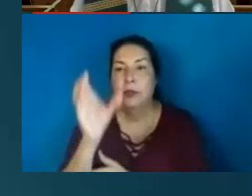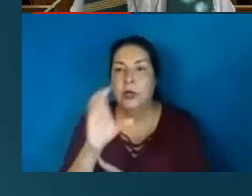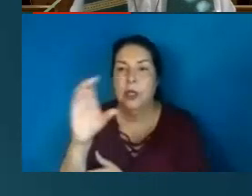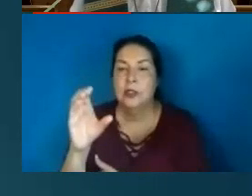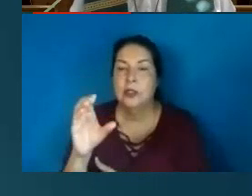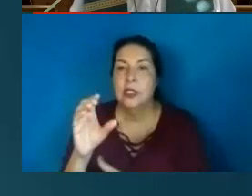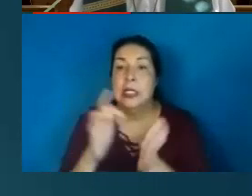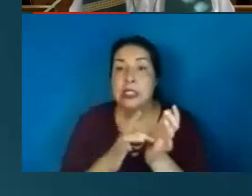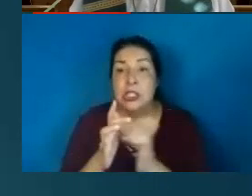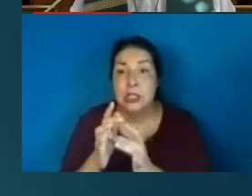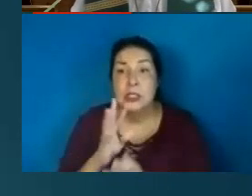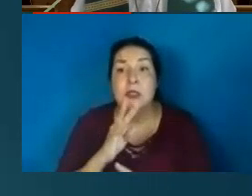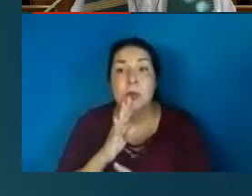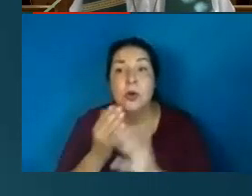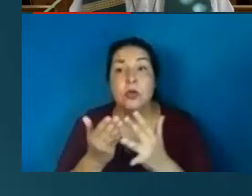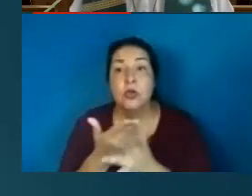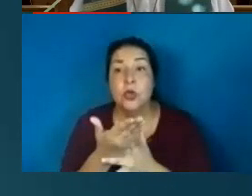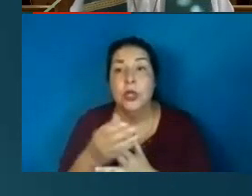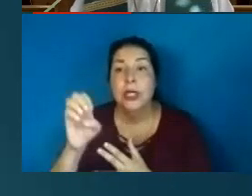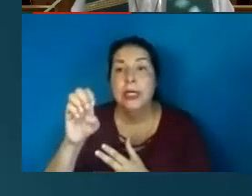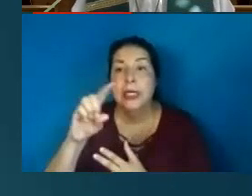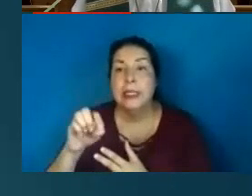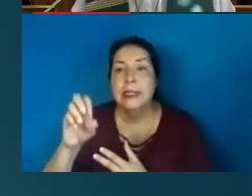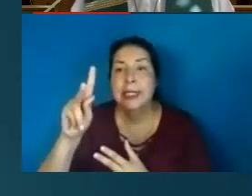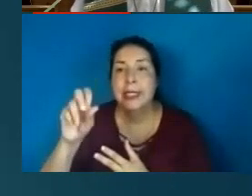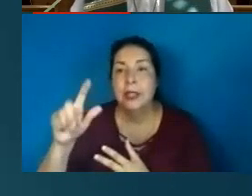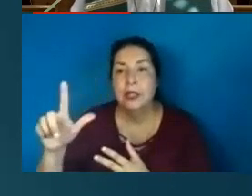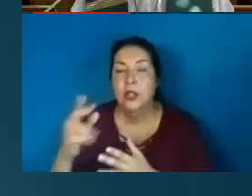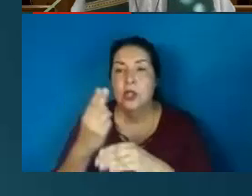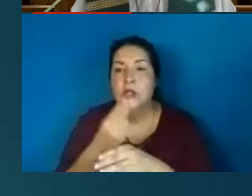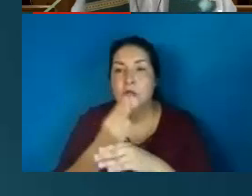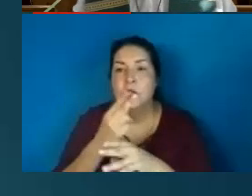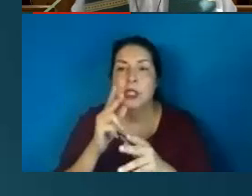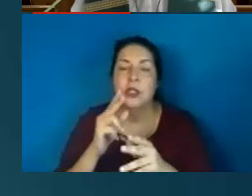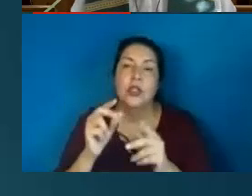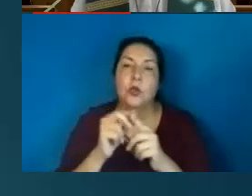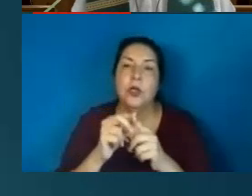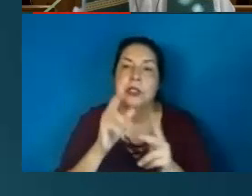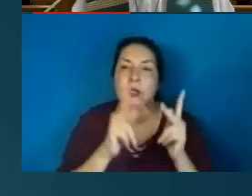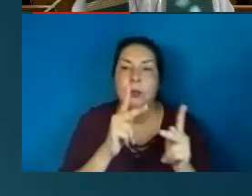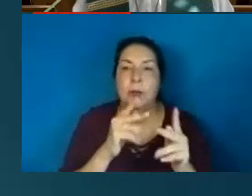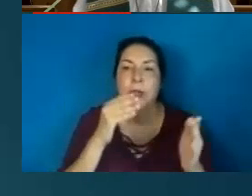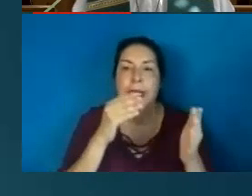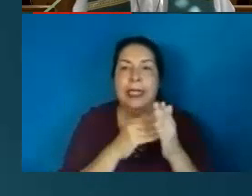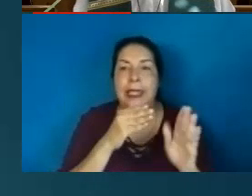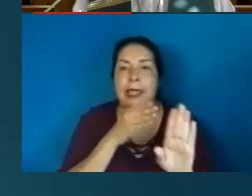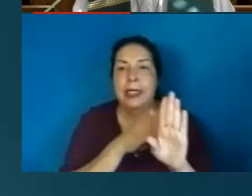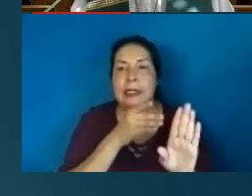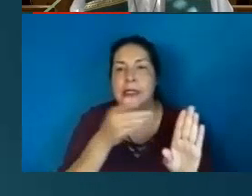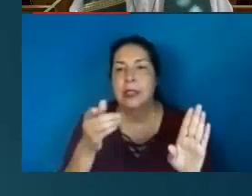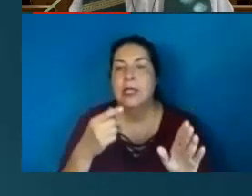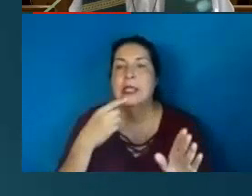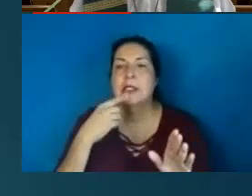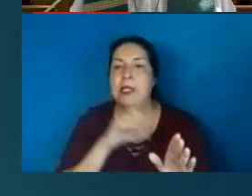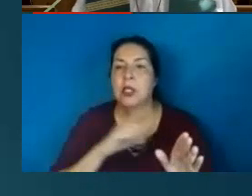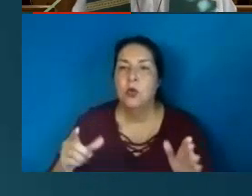Ezekiel, using the people's words against them. They said, "The way of the Lord is not just." And this is